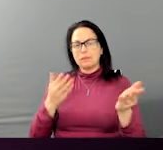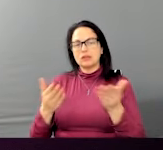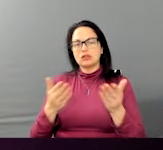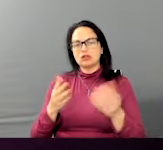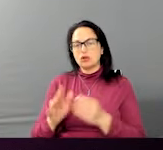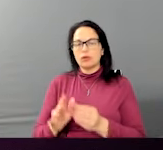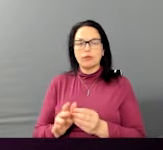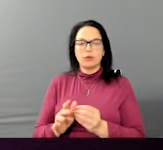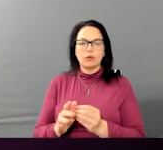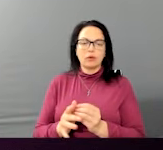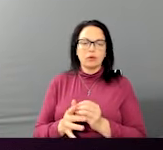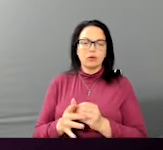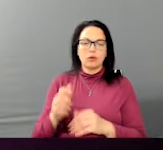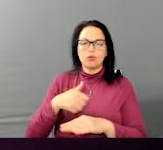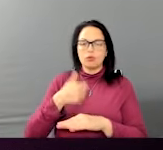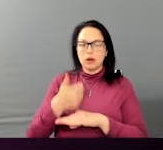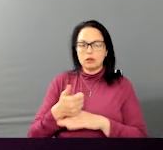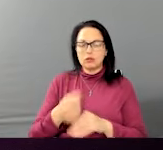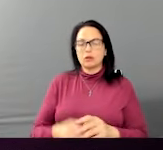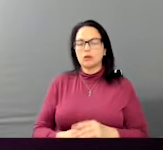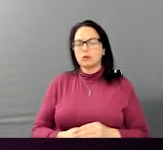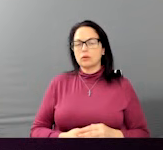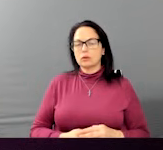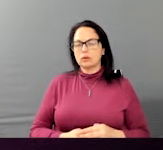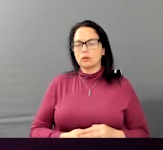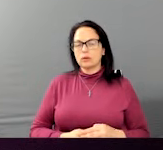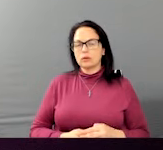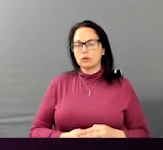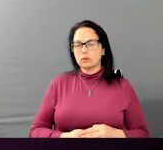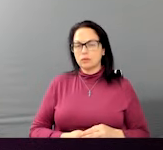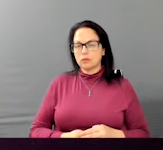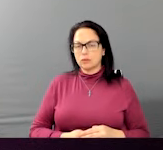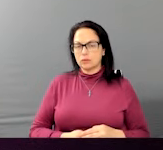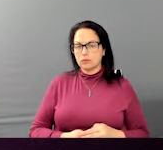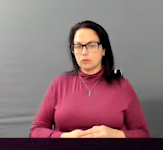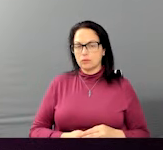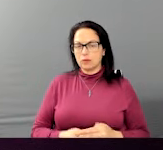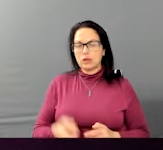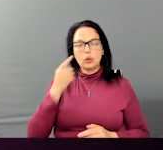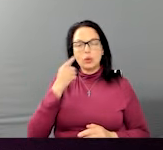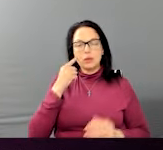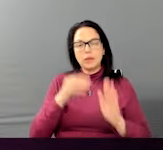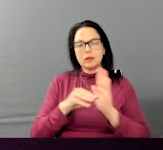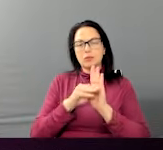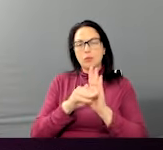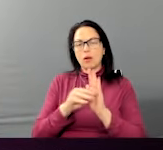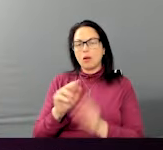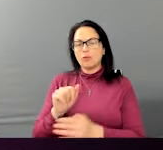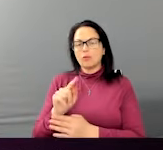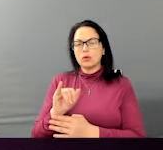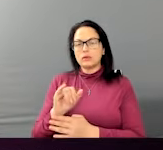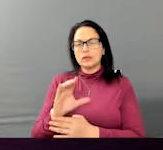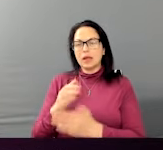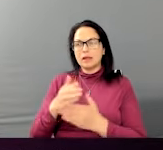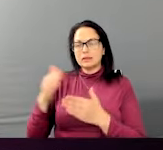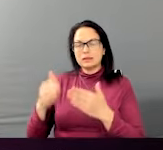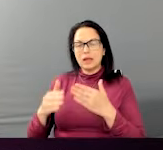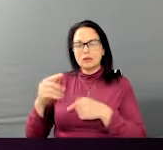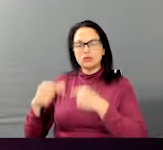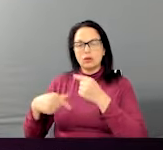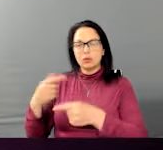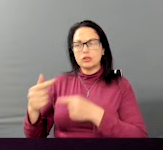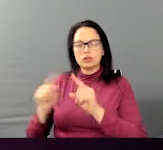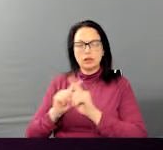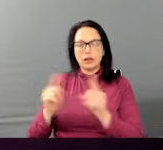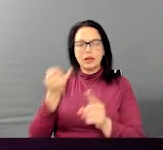everything, of course, like it's still React components and stuff, but like you have, the mental model for static site generation and SSR is very different. So if you start with